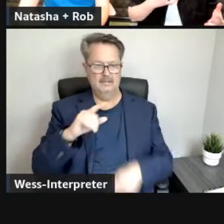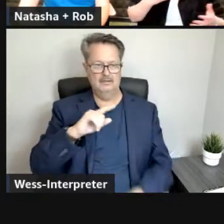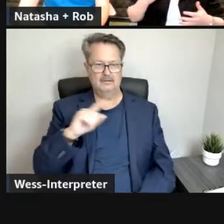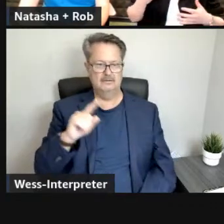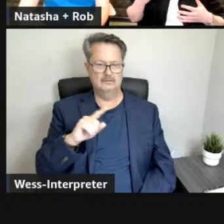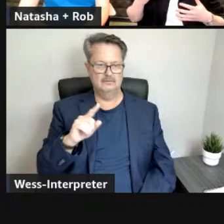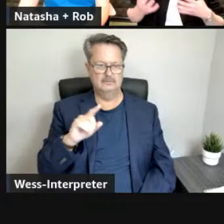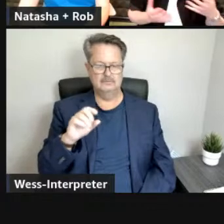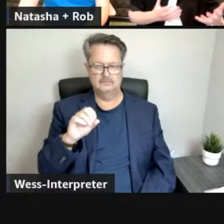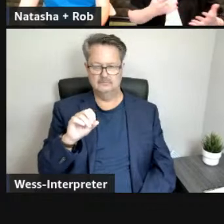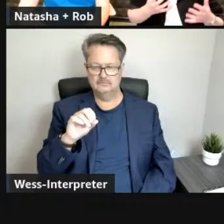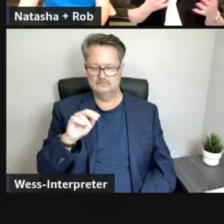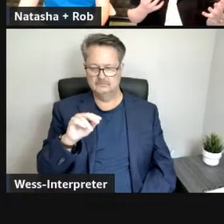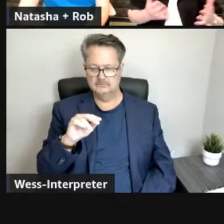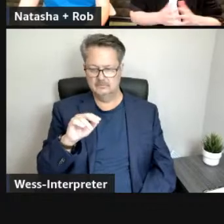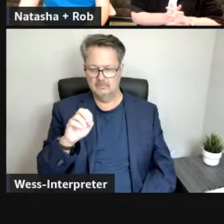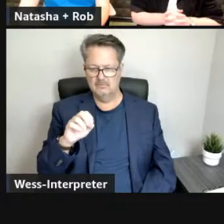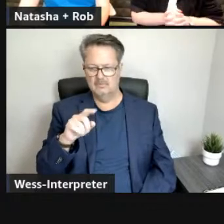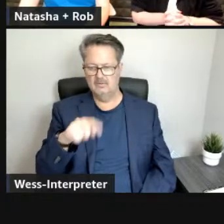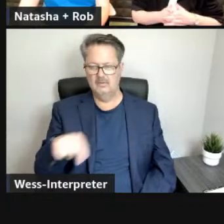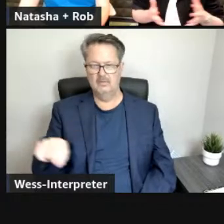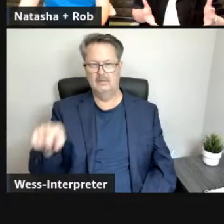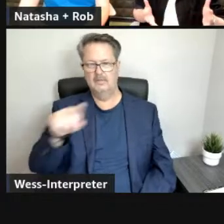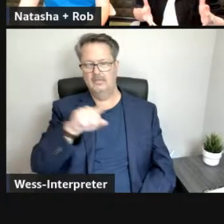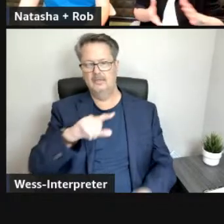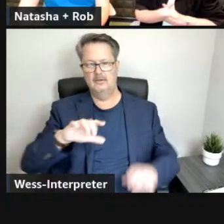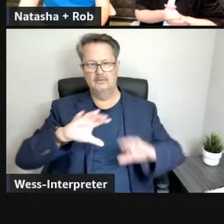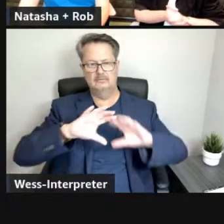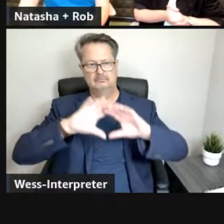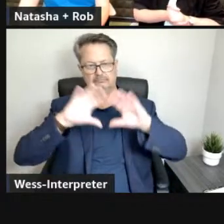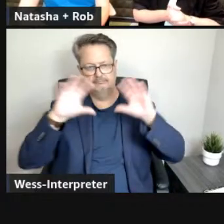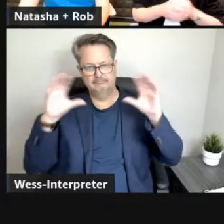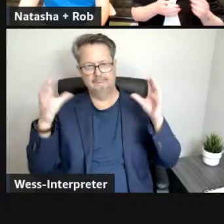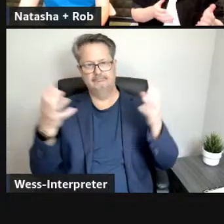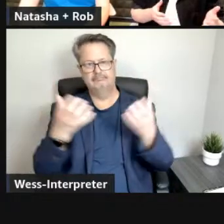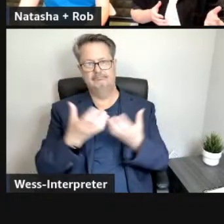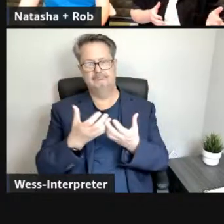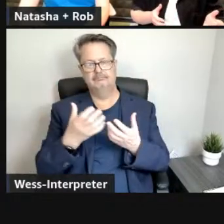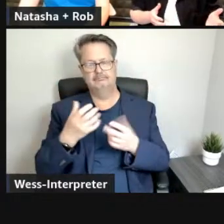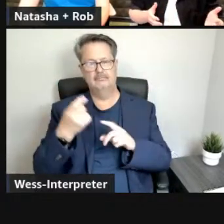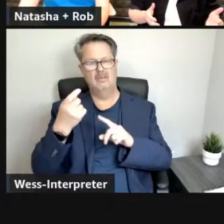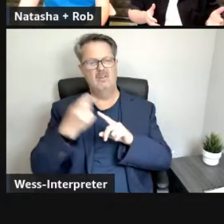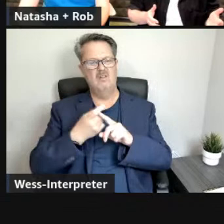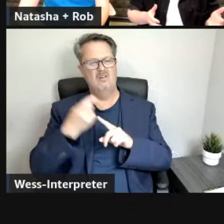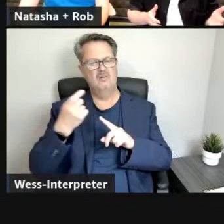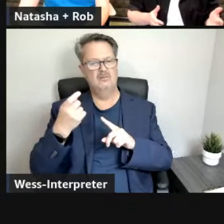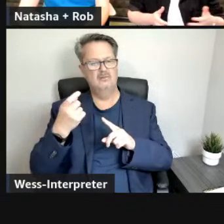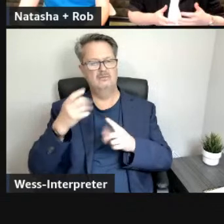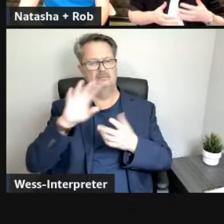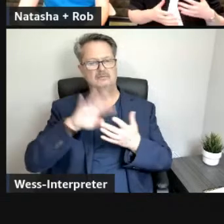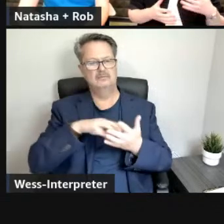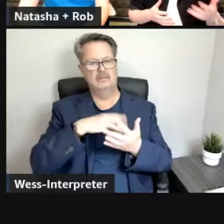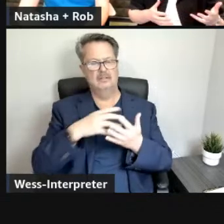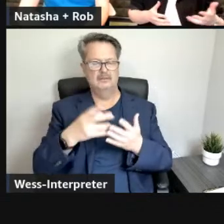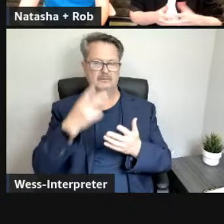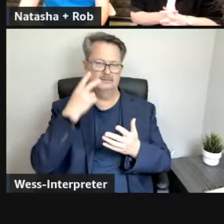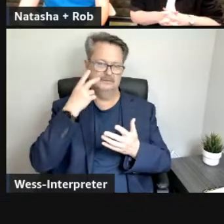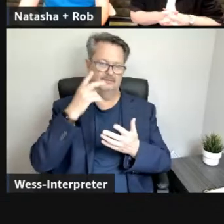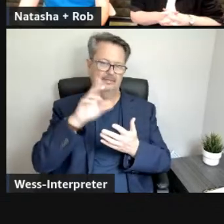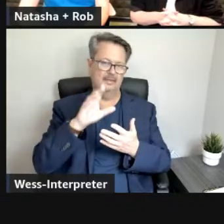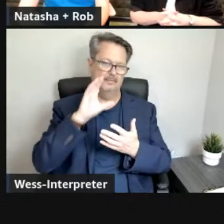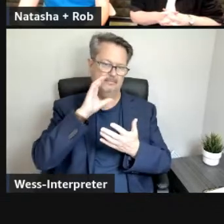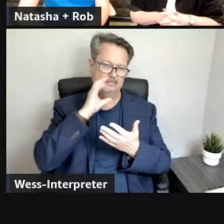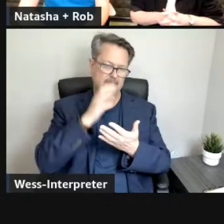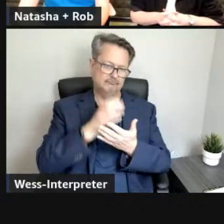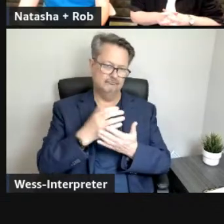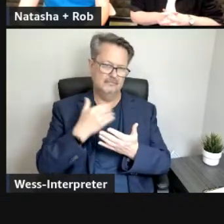are collected up into auto-scaling groups. And as you might notice from this diagram, we've got 5 auto-scaling